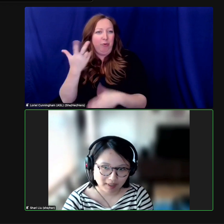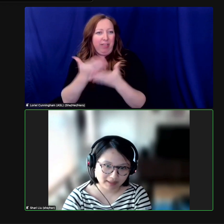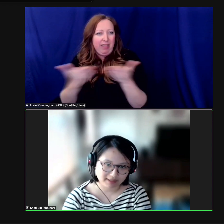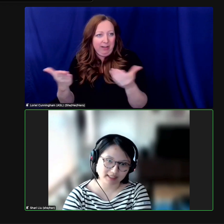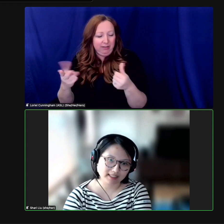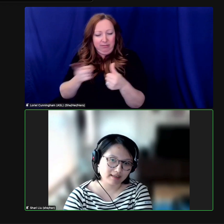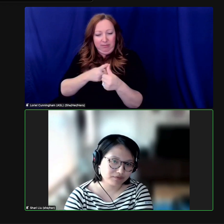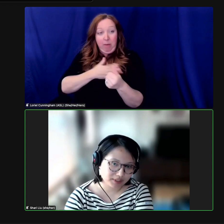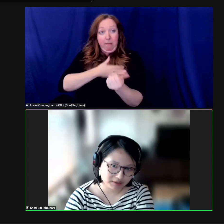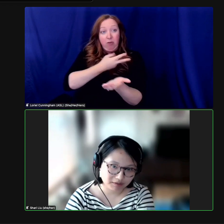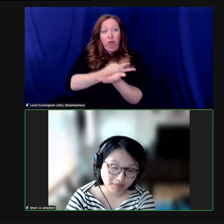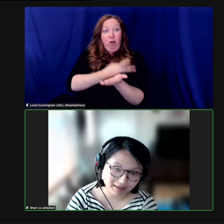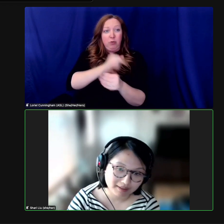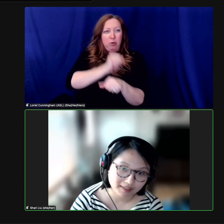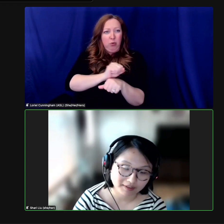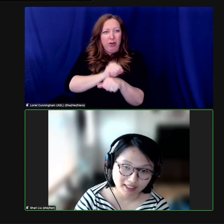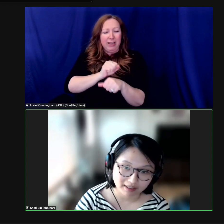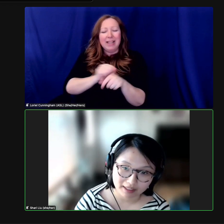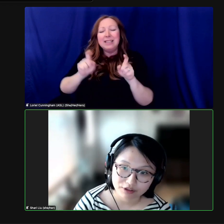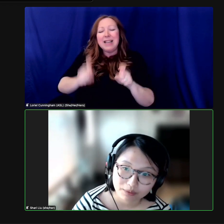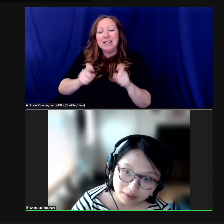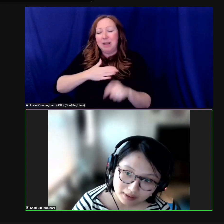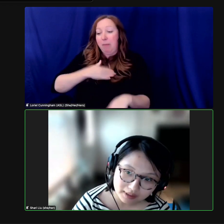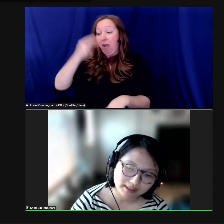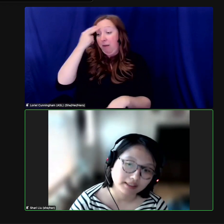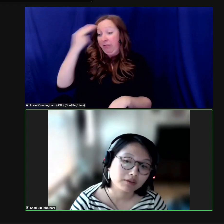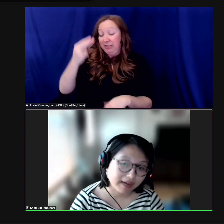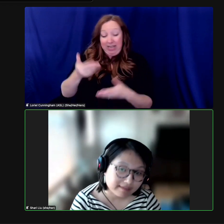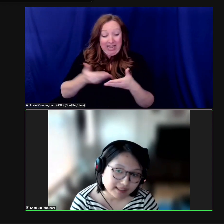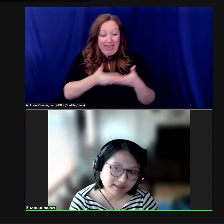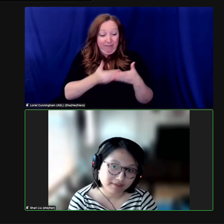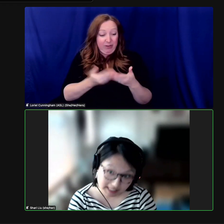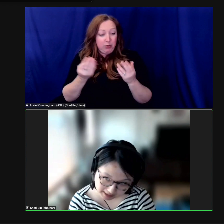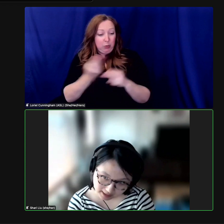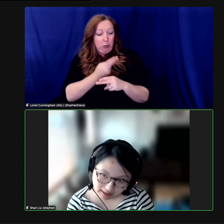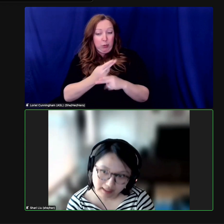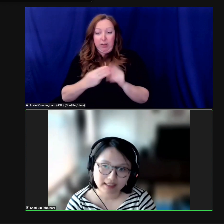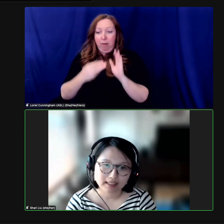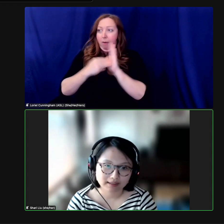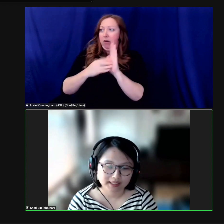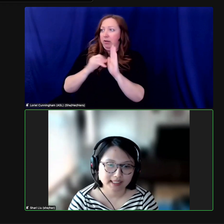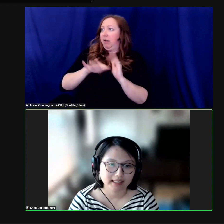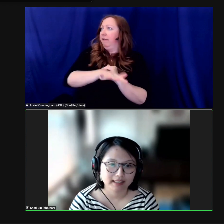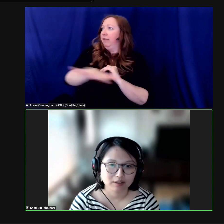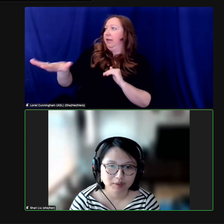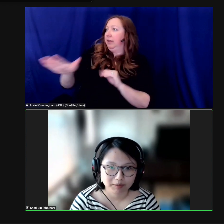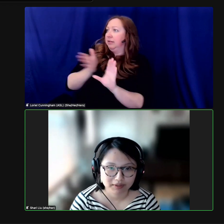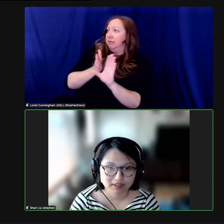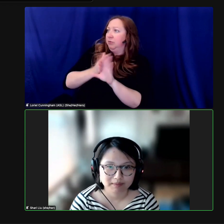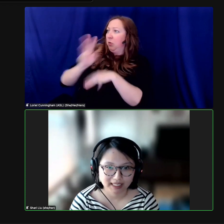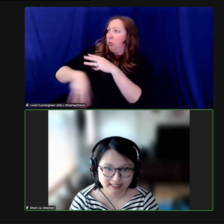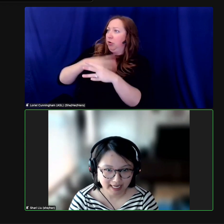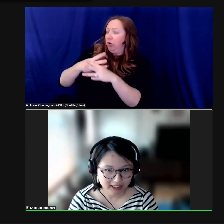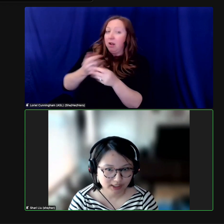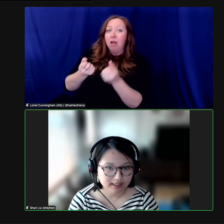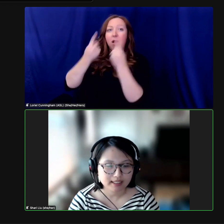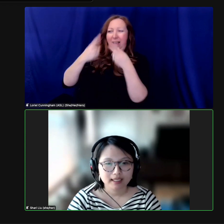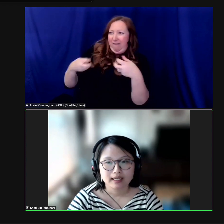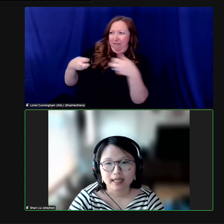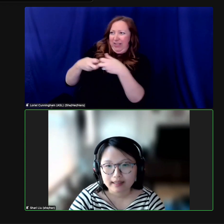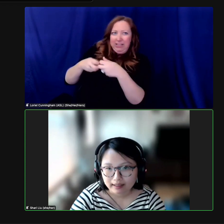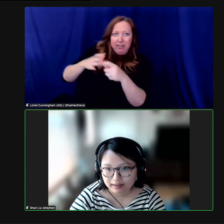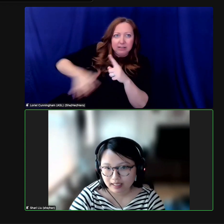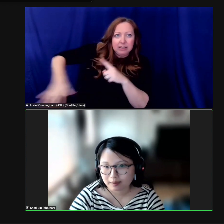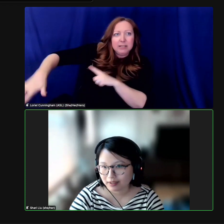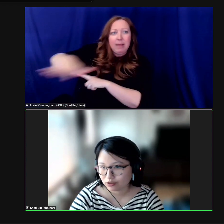testing the hypothesis that infants use models of the psychological world that are grounded physically to understand other people's minds and